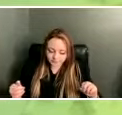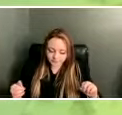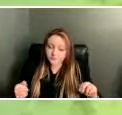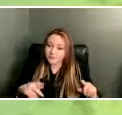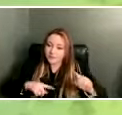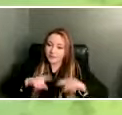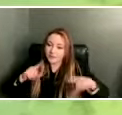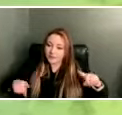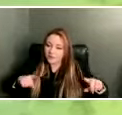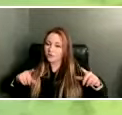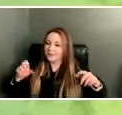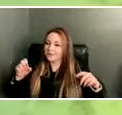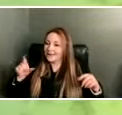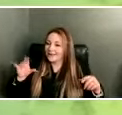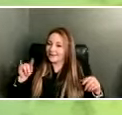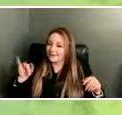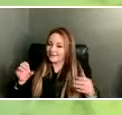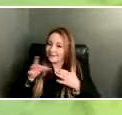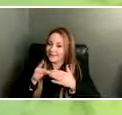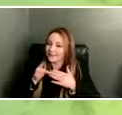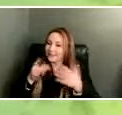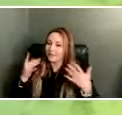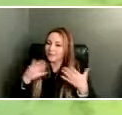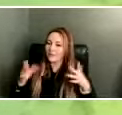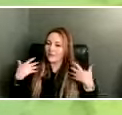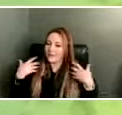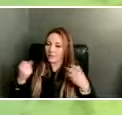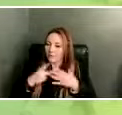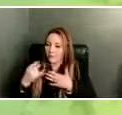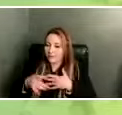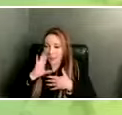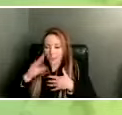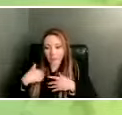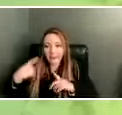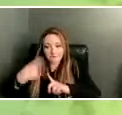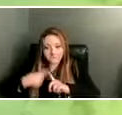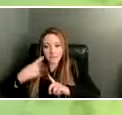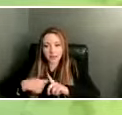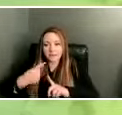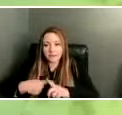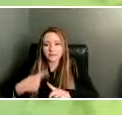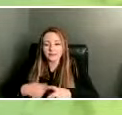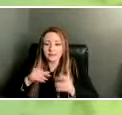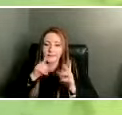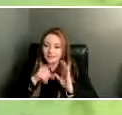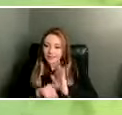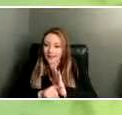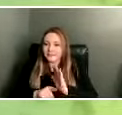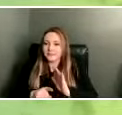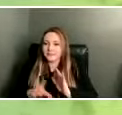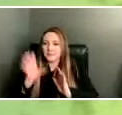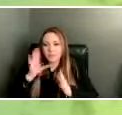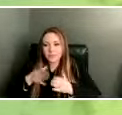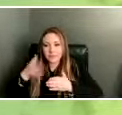Diverse Executives Leading in Public Health program, they actually have monthly intercession assignments that are either